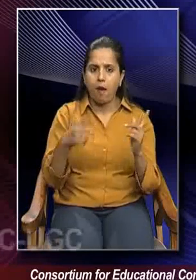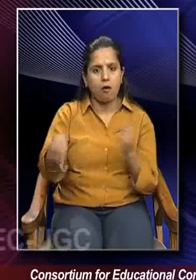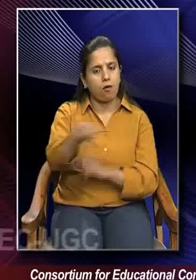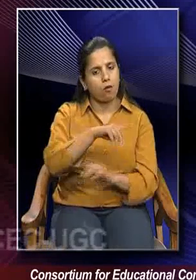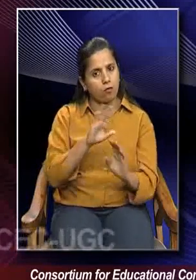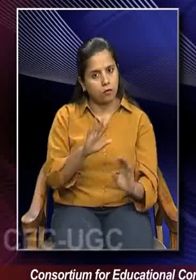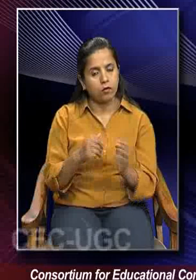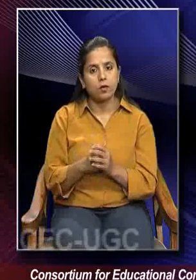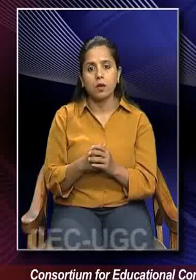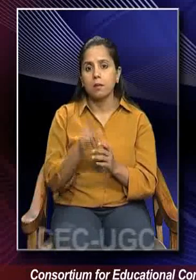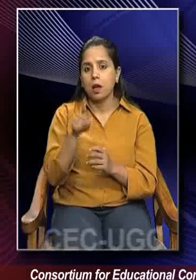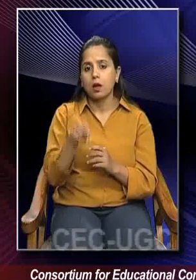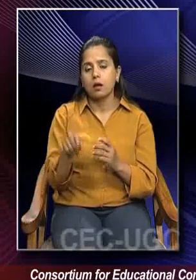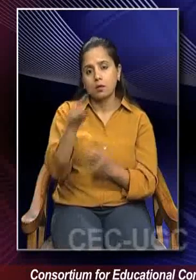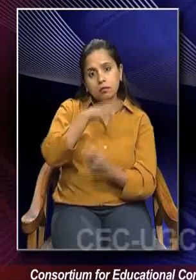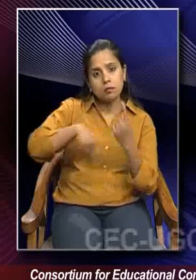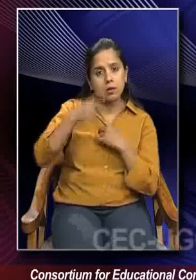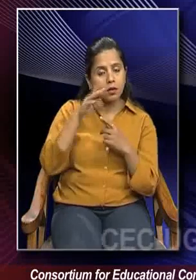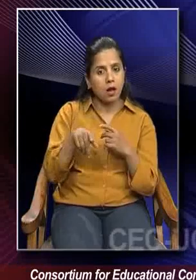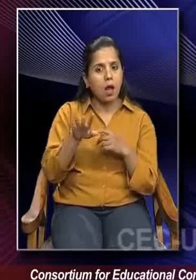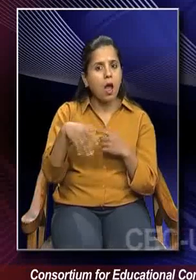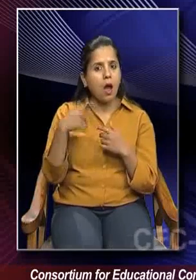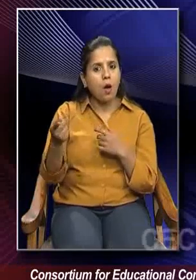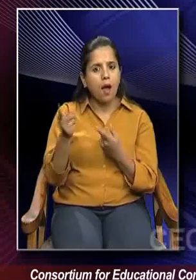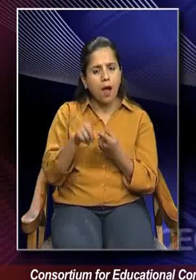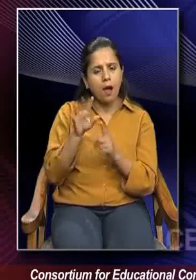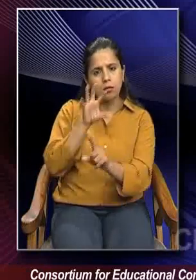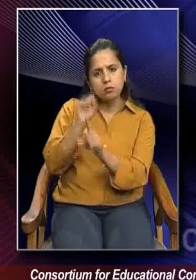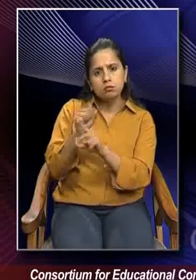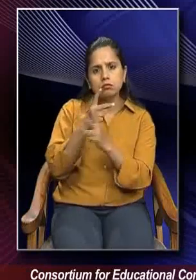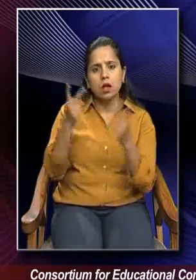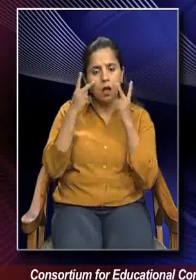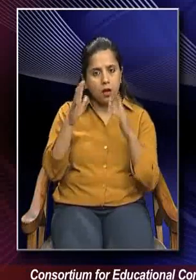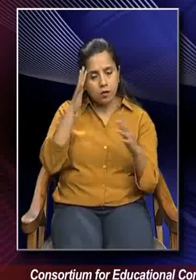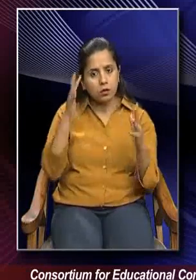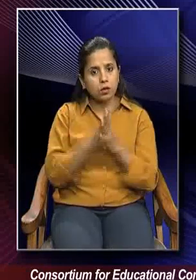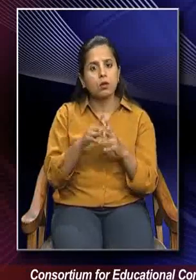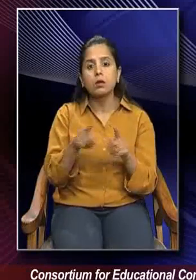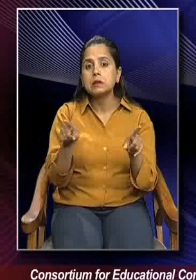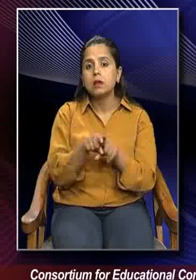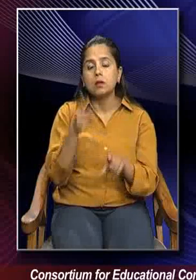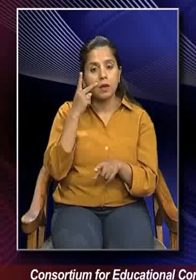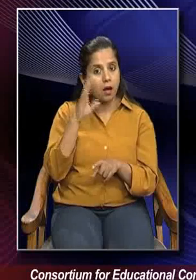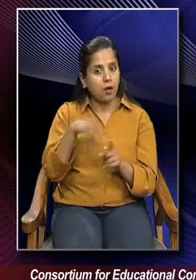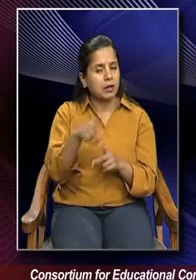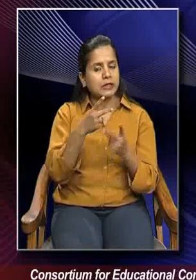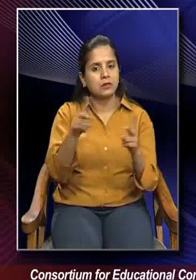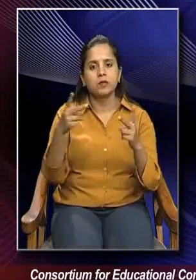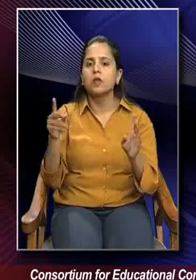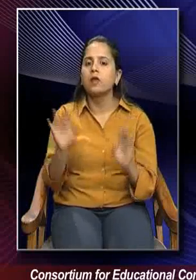and the combinations of these signs and symptoms are also